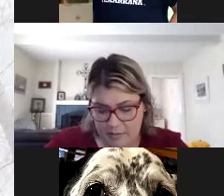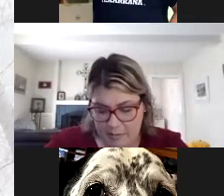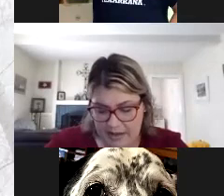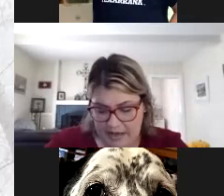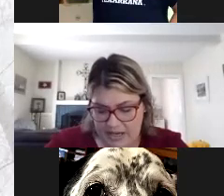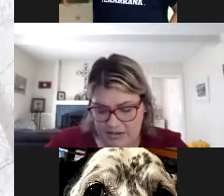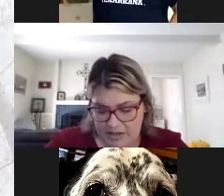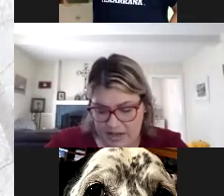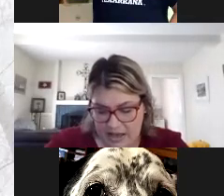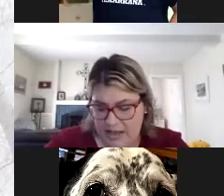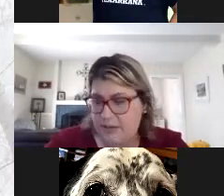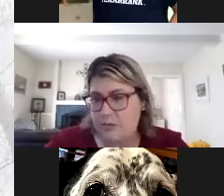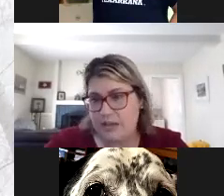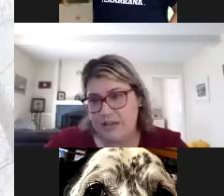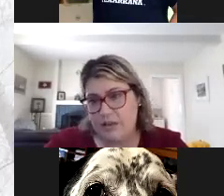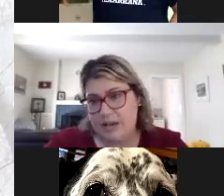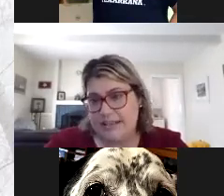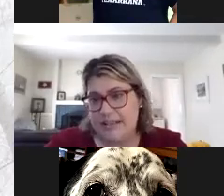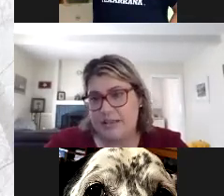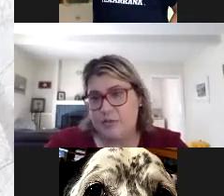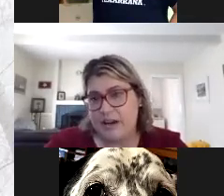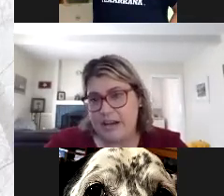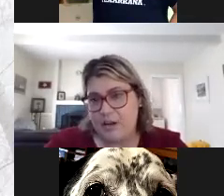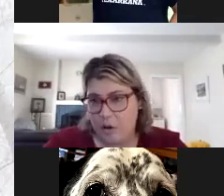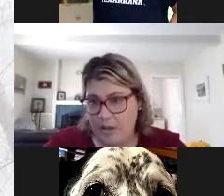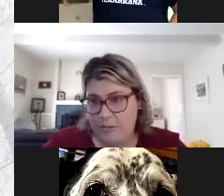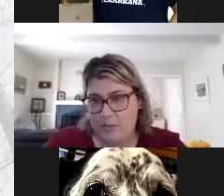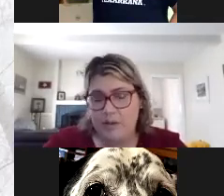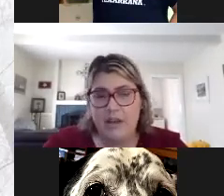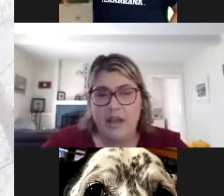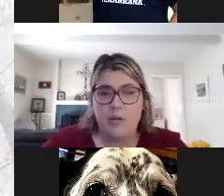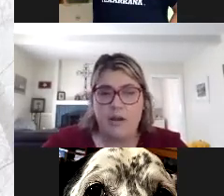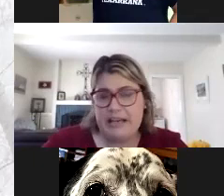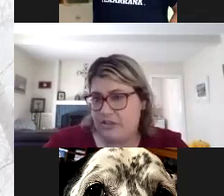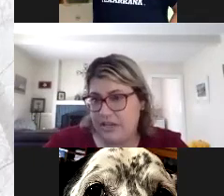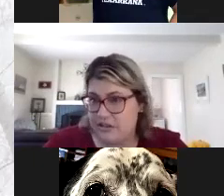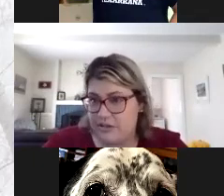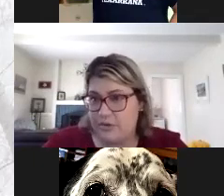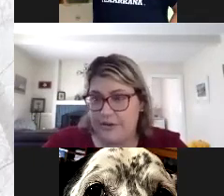of public education and schooling in the United States, and providing all people